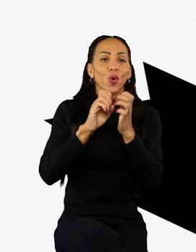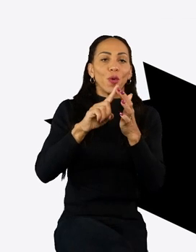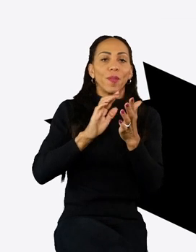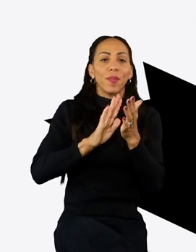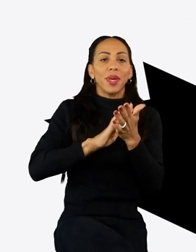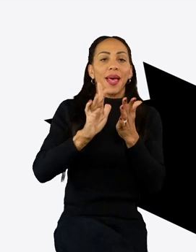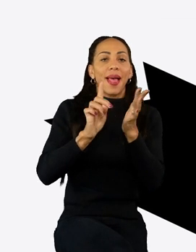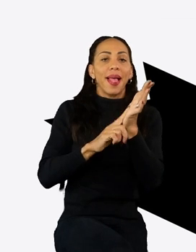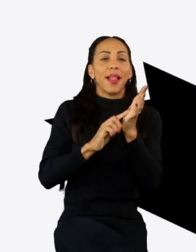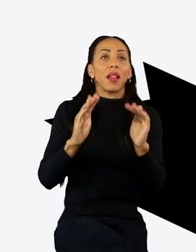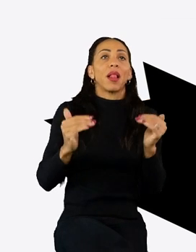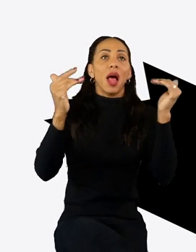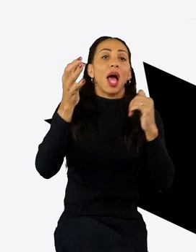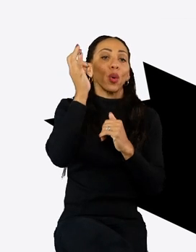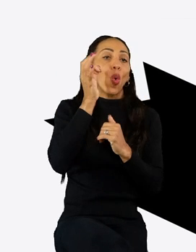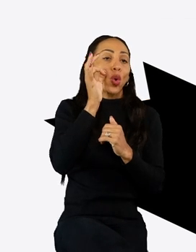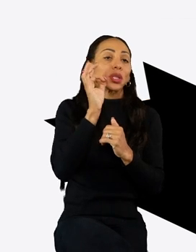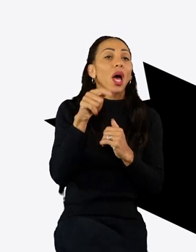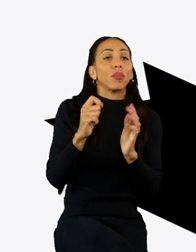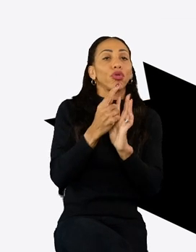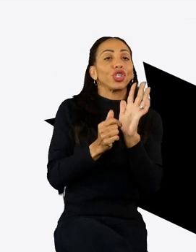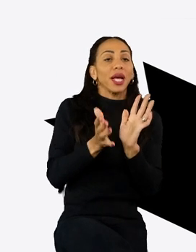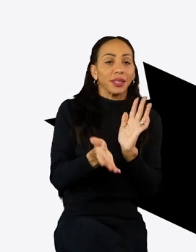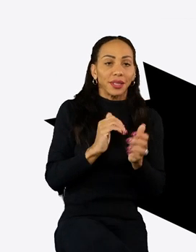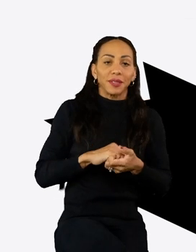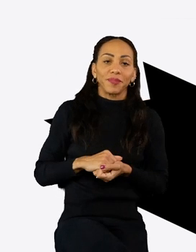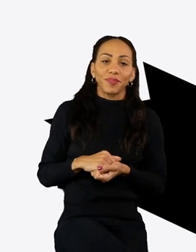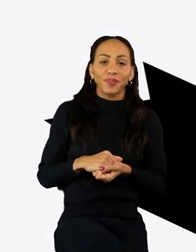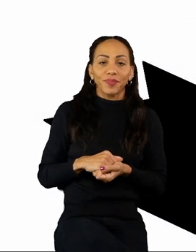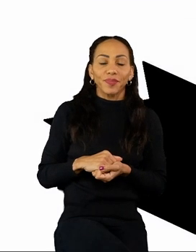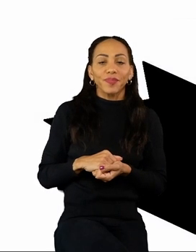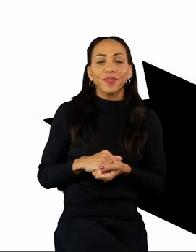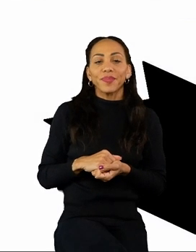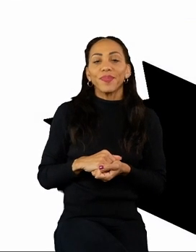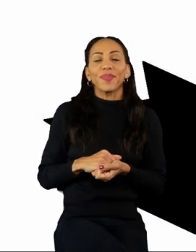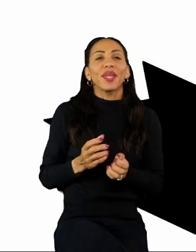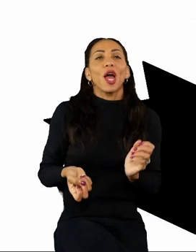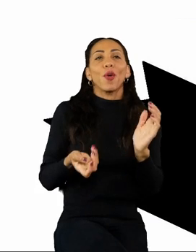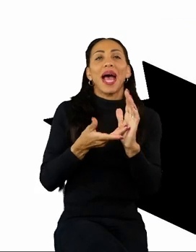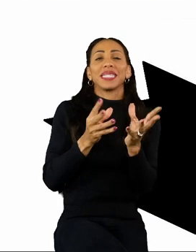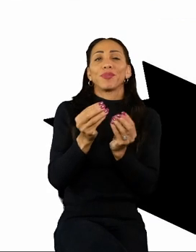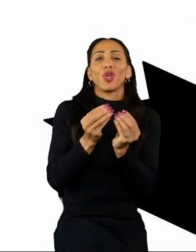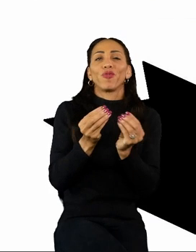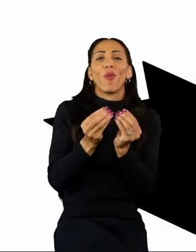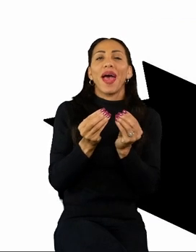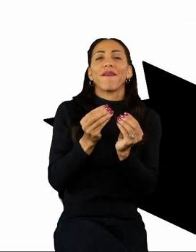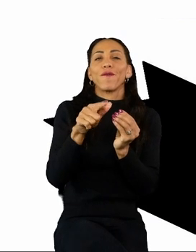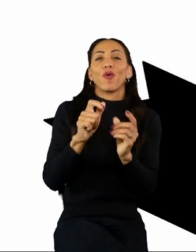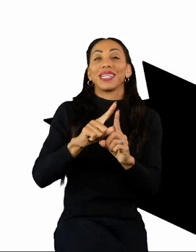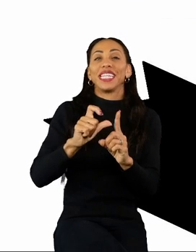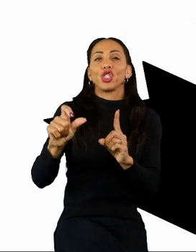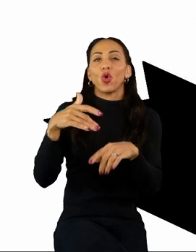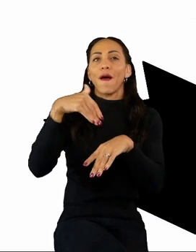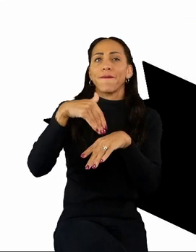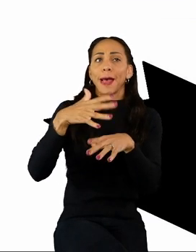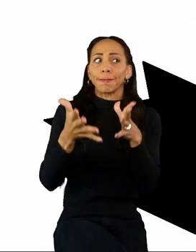Hume Hill or High Water project. I've got to put another bit of, now for this particular piece, I use another bit of software to add a little digital